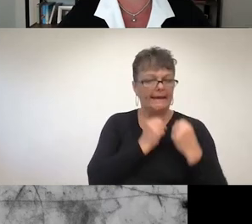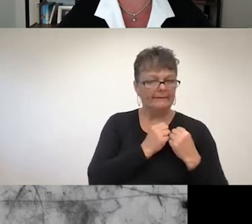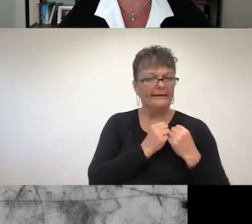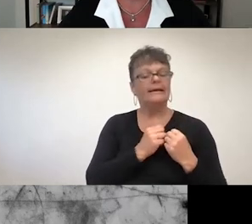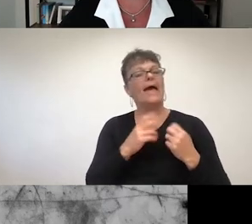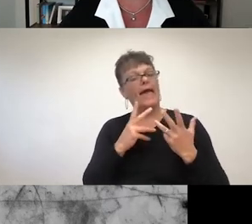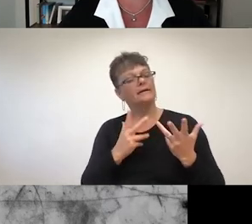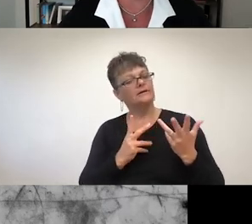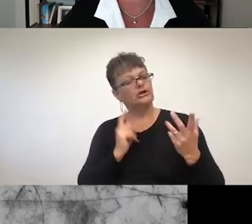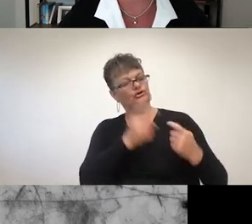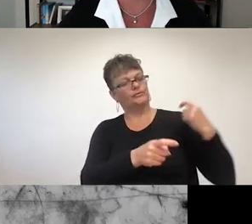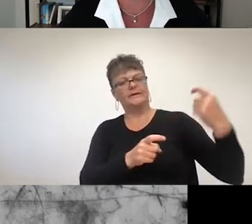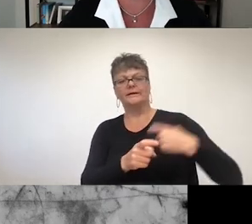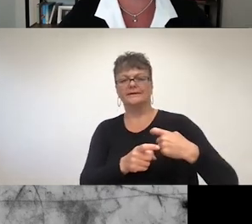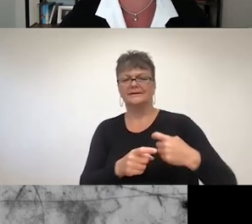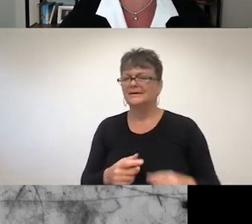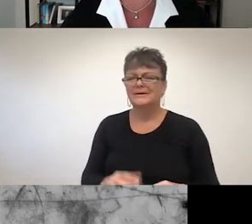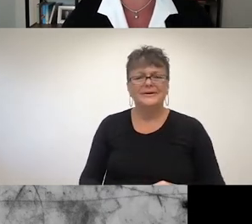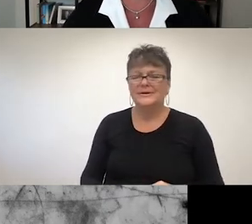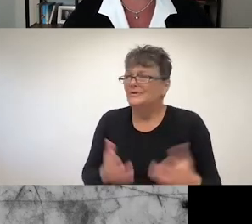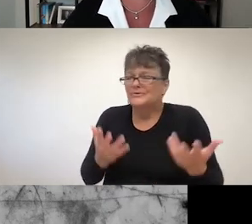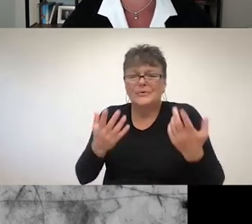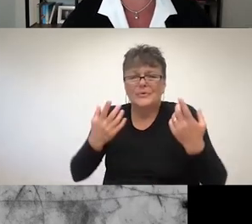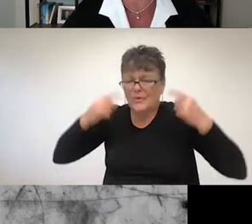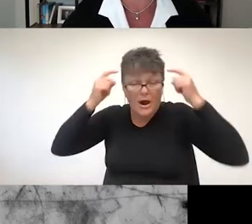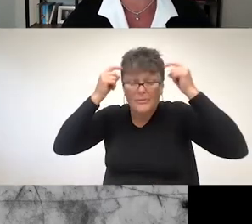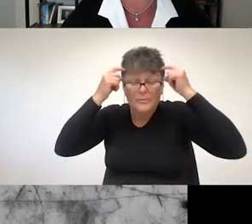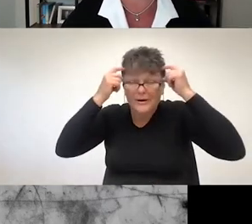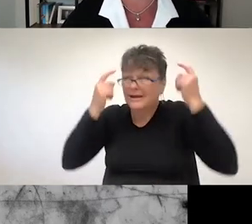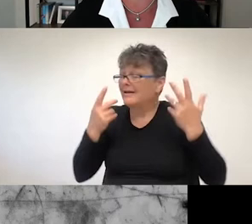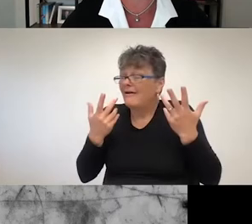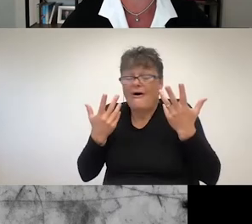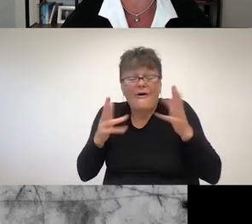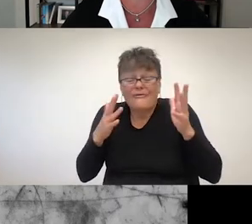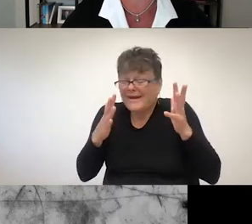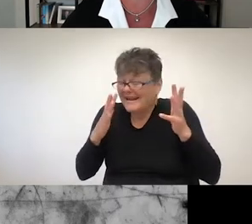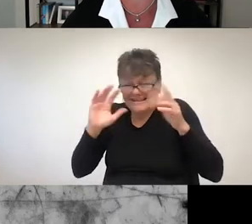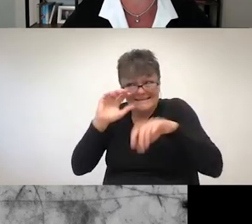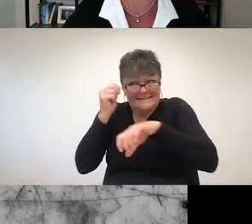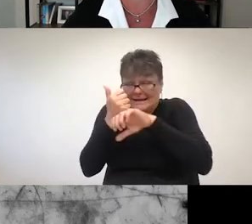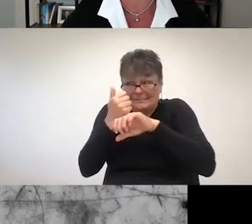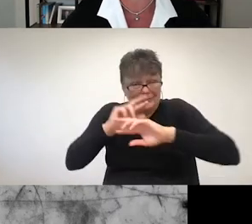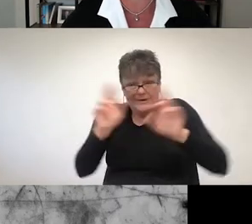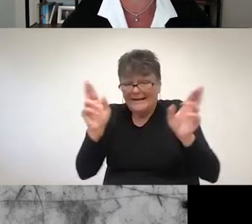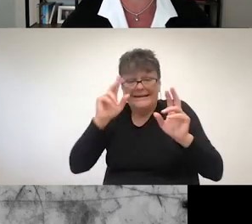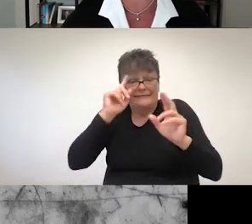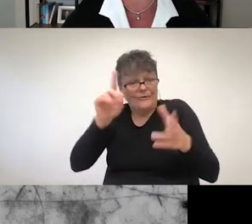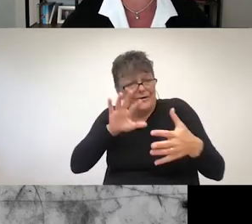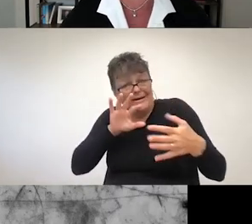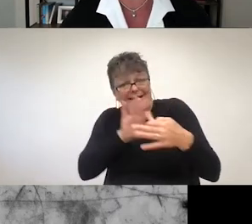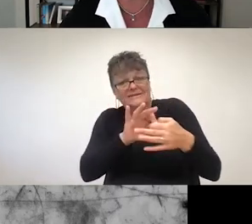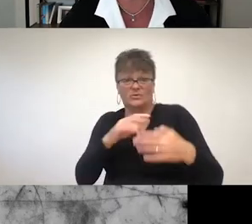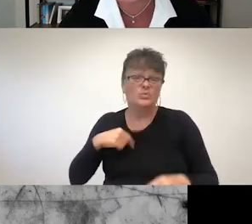that we are wired for connection. Our brain, this is how we have been made, how we have been designed. We